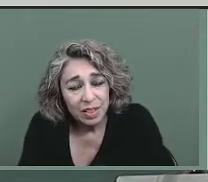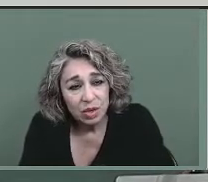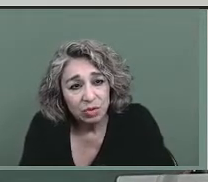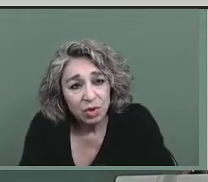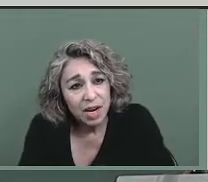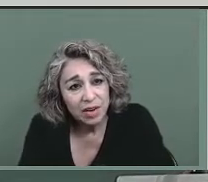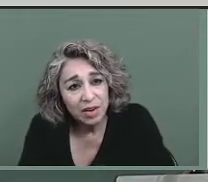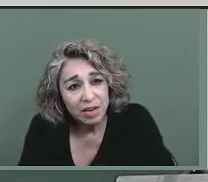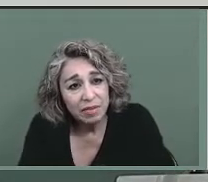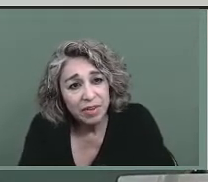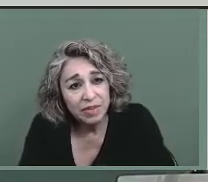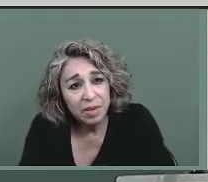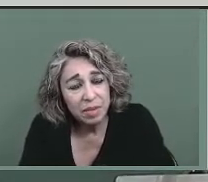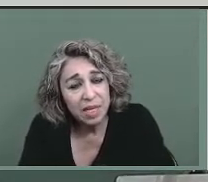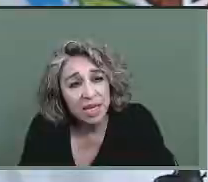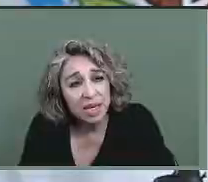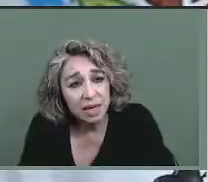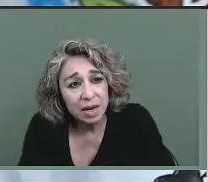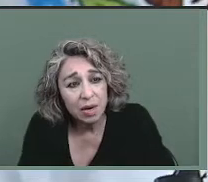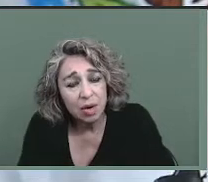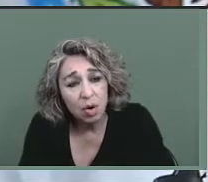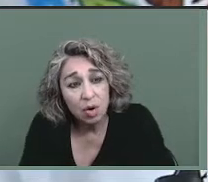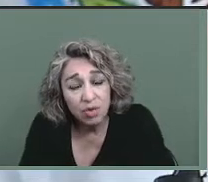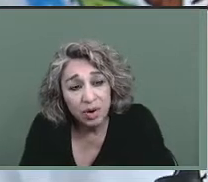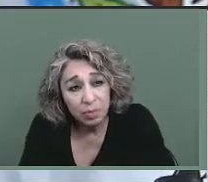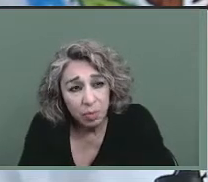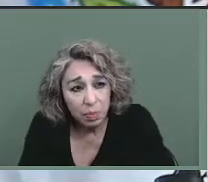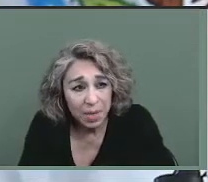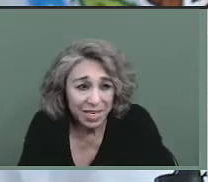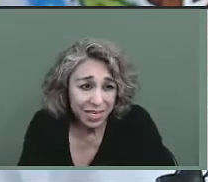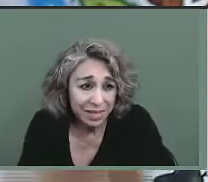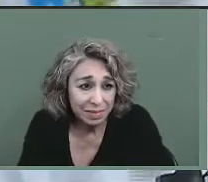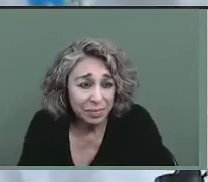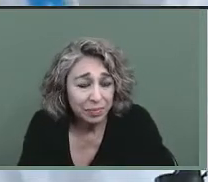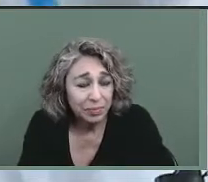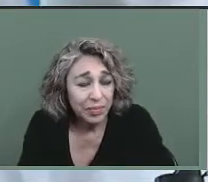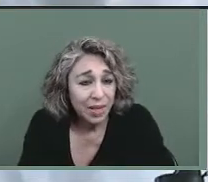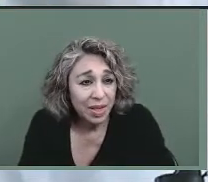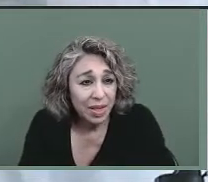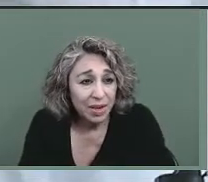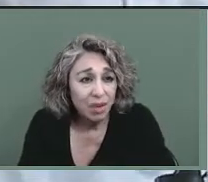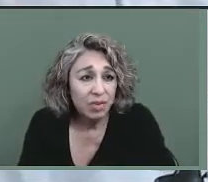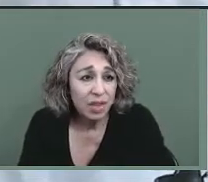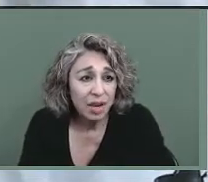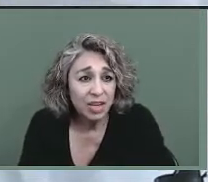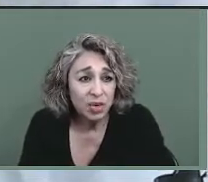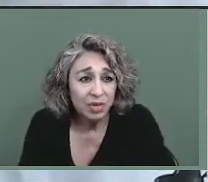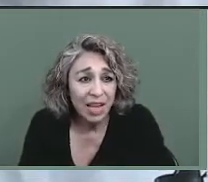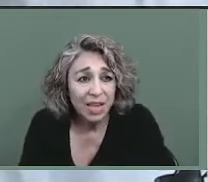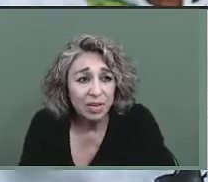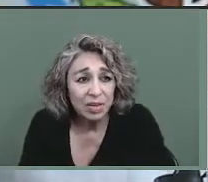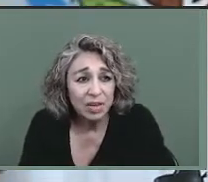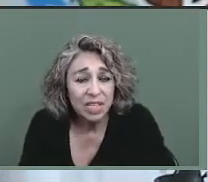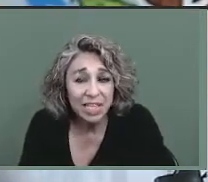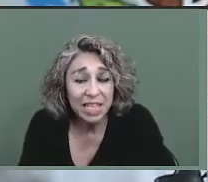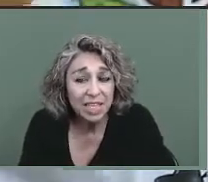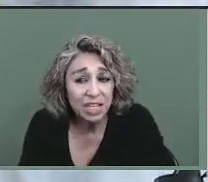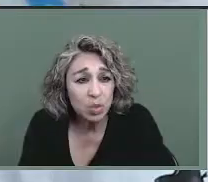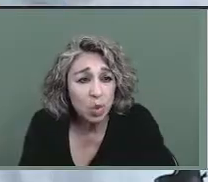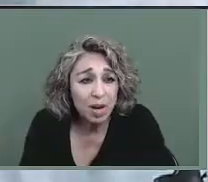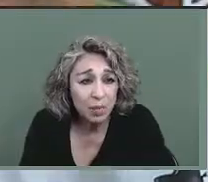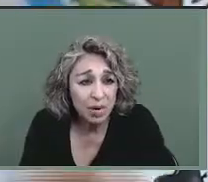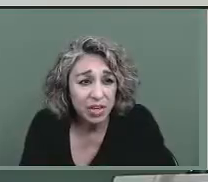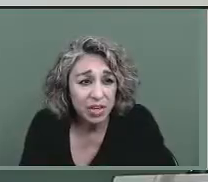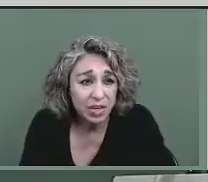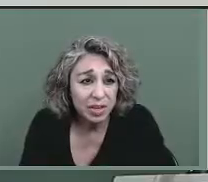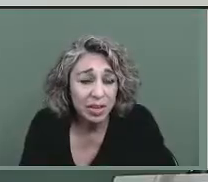million. So $450 million over budget, over the actual value. That's just